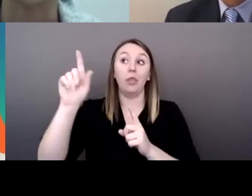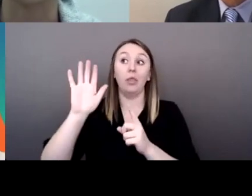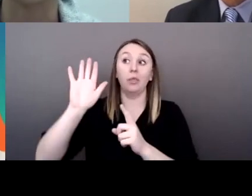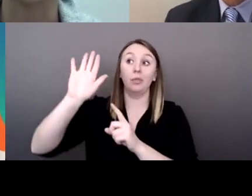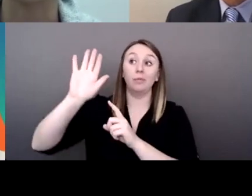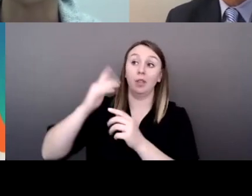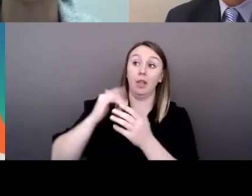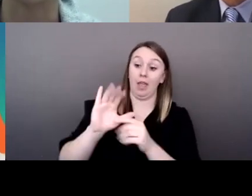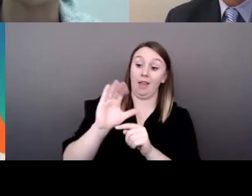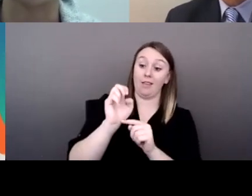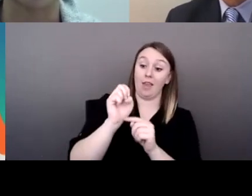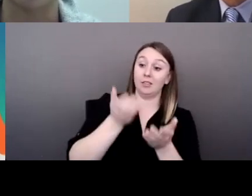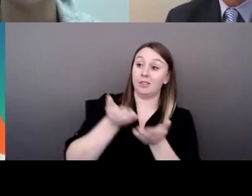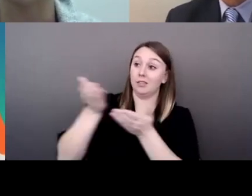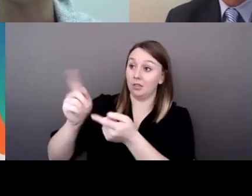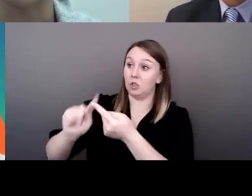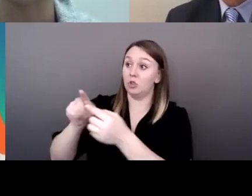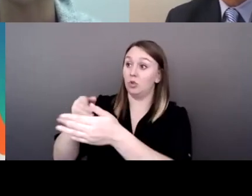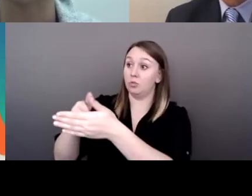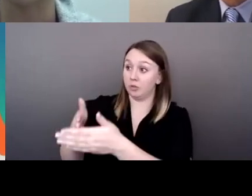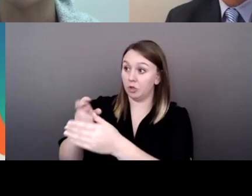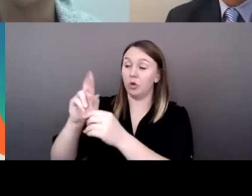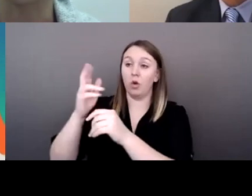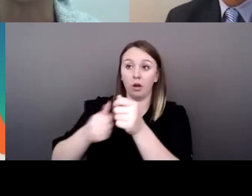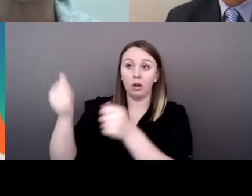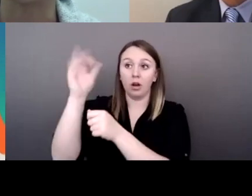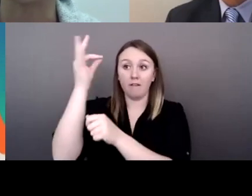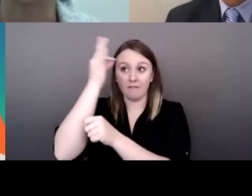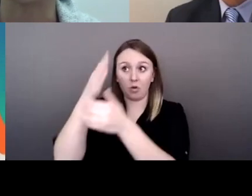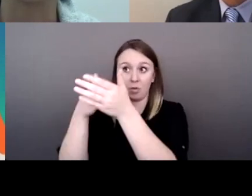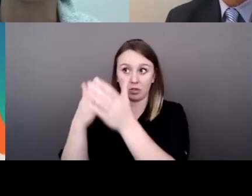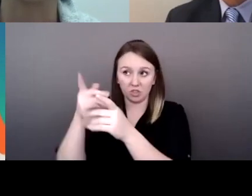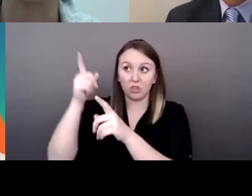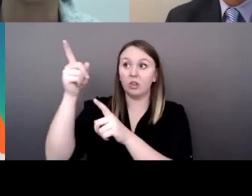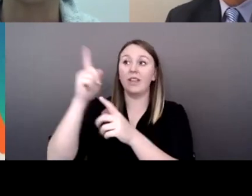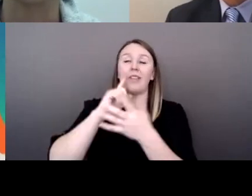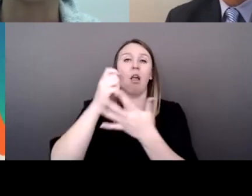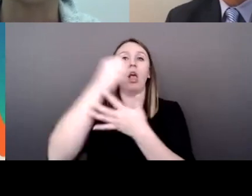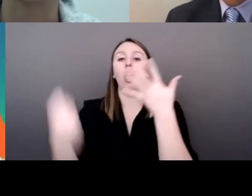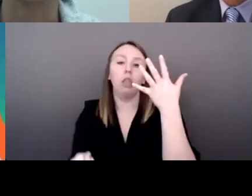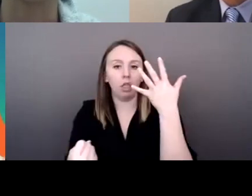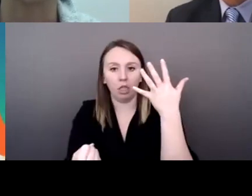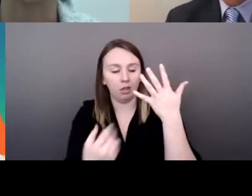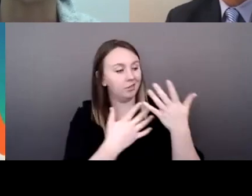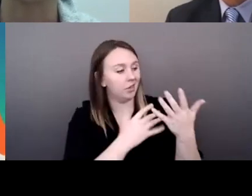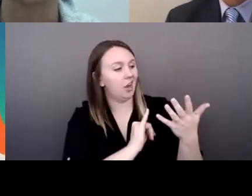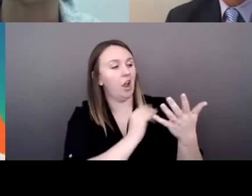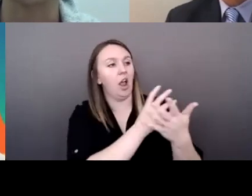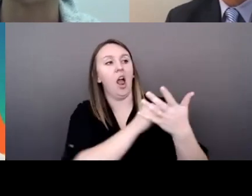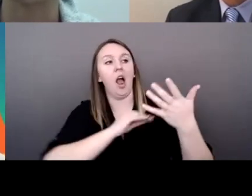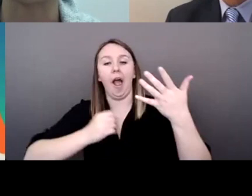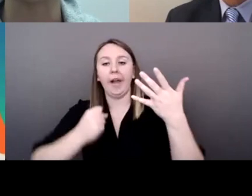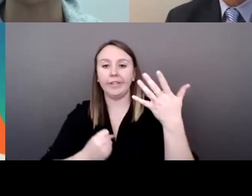up. As to why those factors are basically the platforms as to, you know, we need these situations to